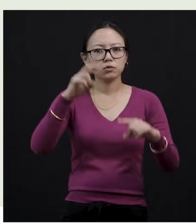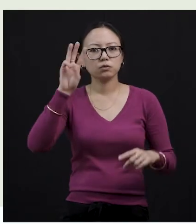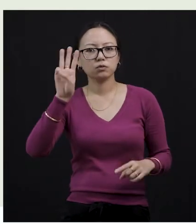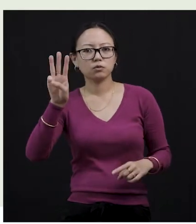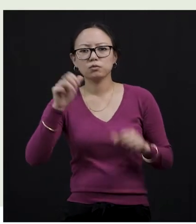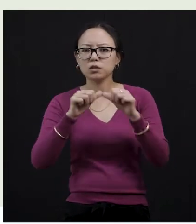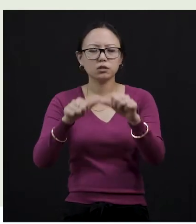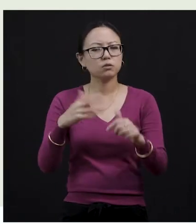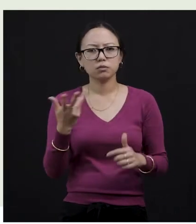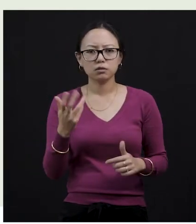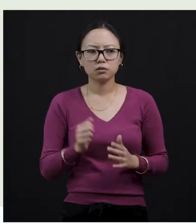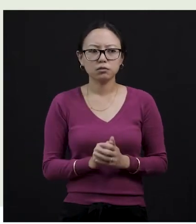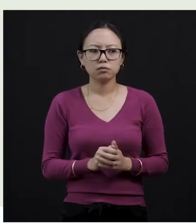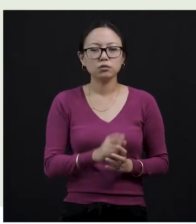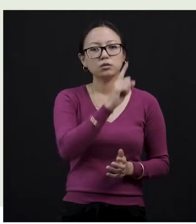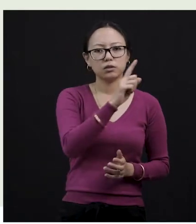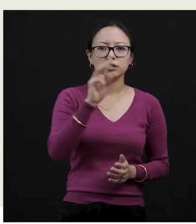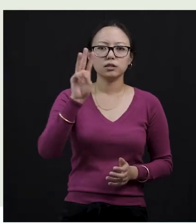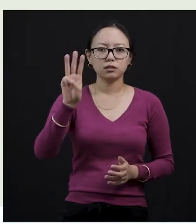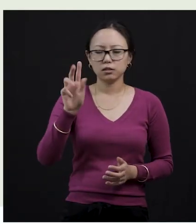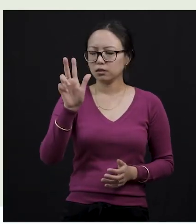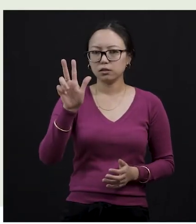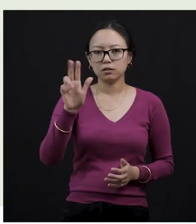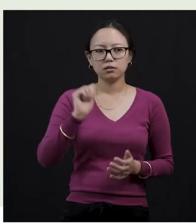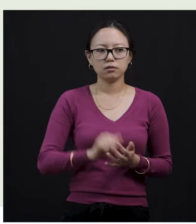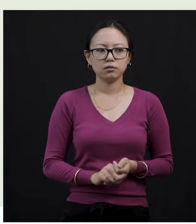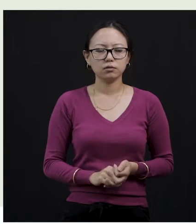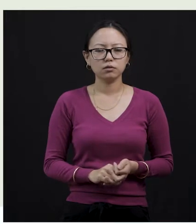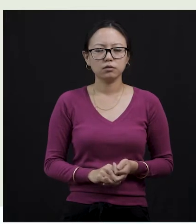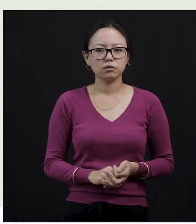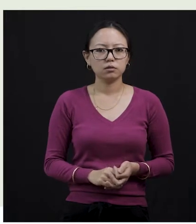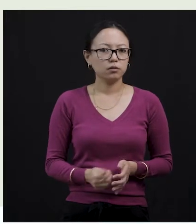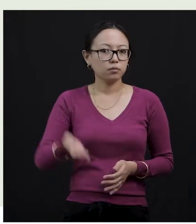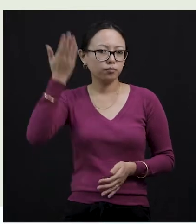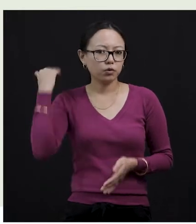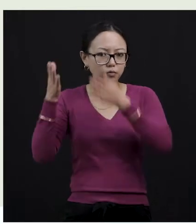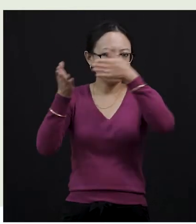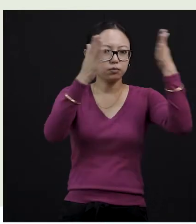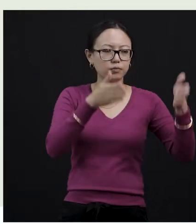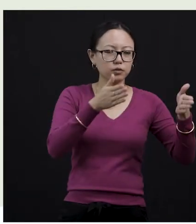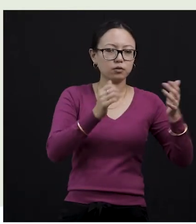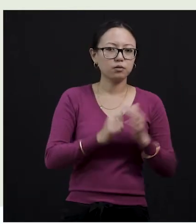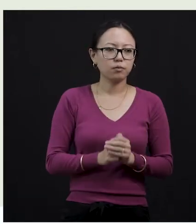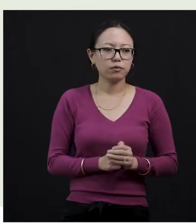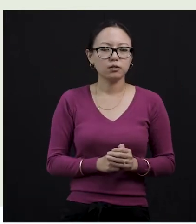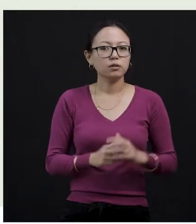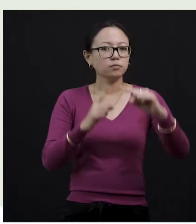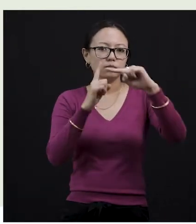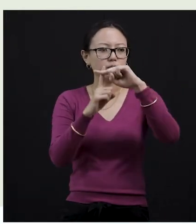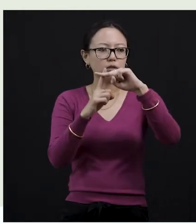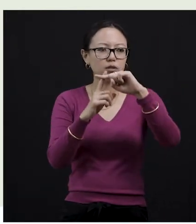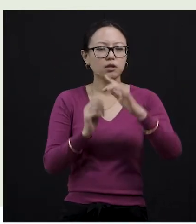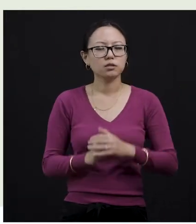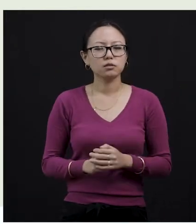How much it will be, students? 18, right? So 18, and the carry that you have along with you, you'll add them up and